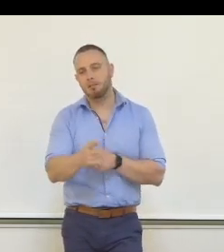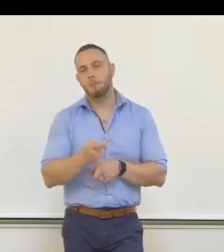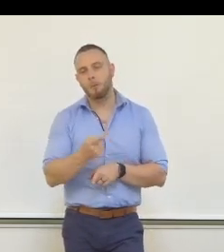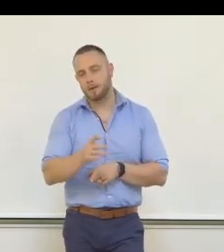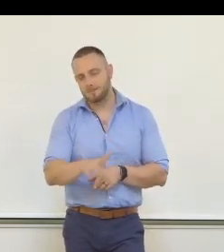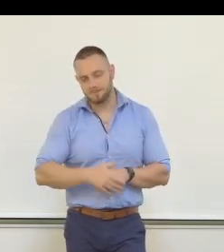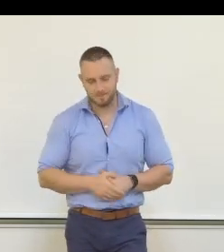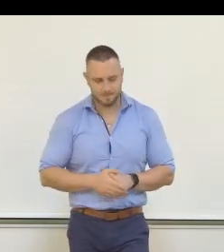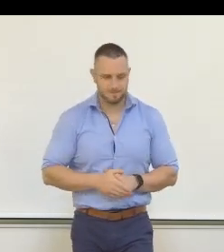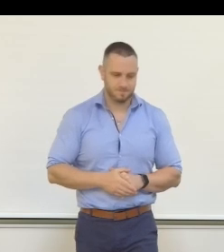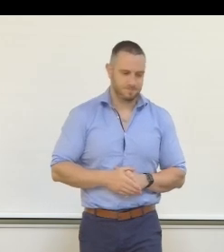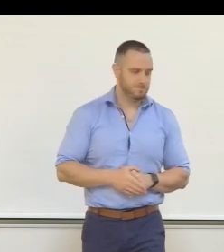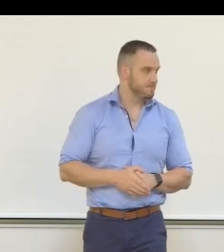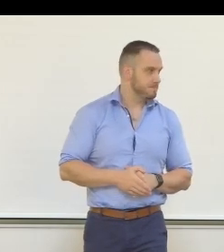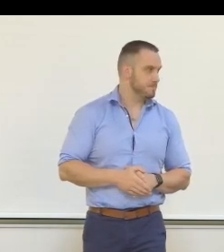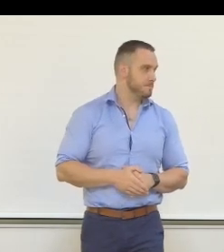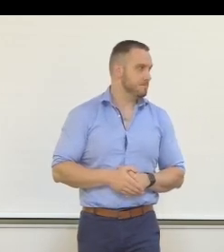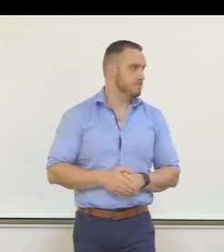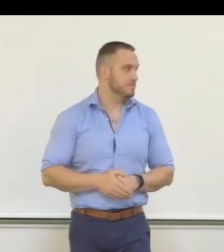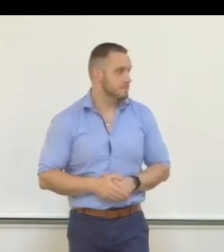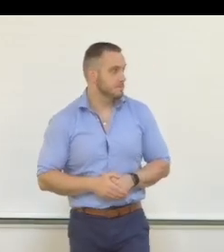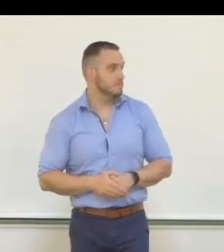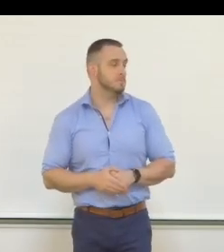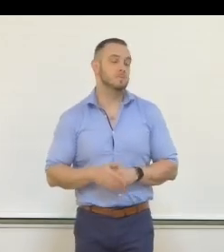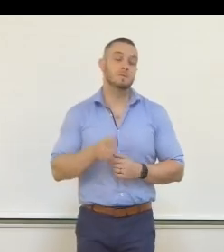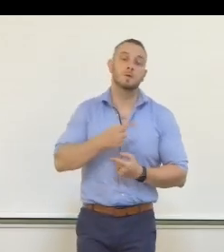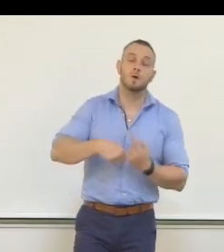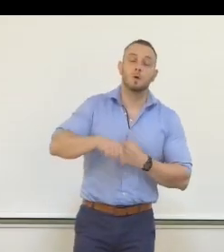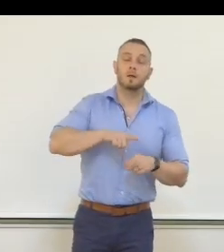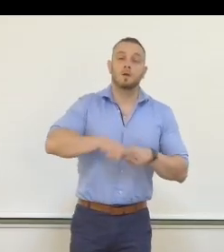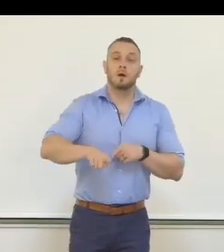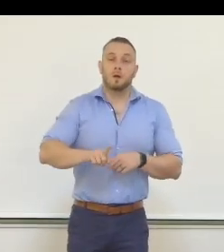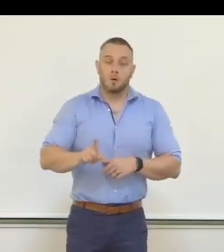had. So really what we're trying to do is